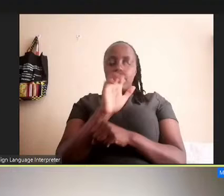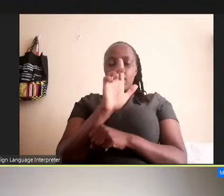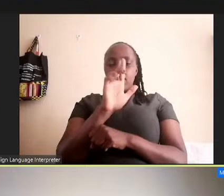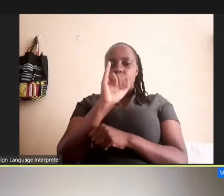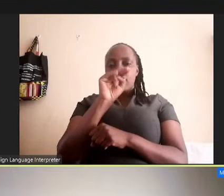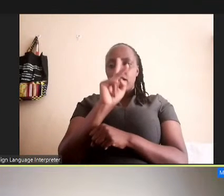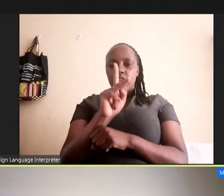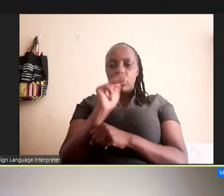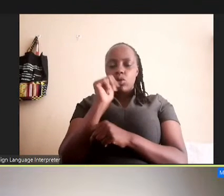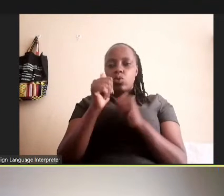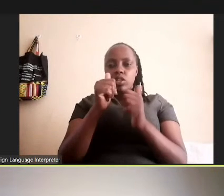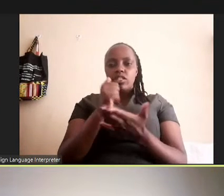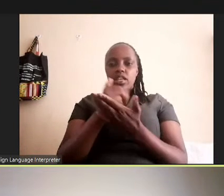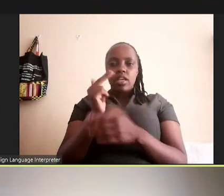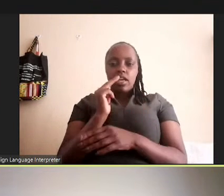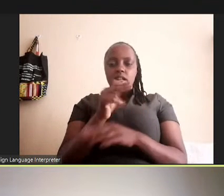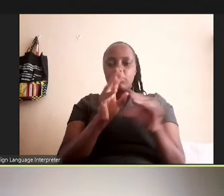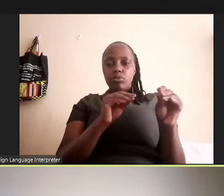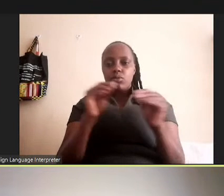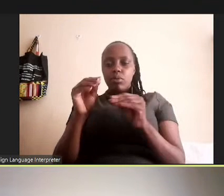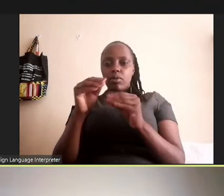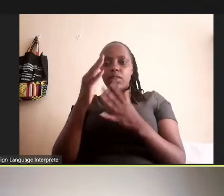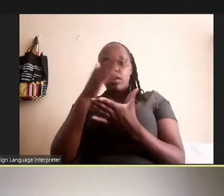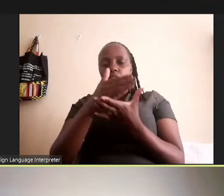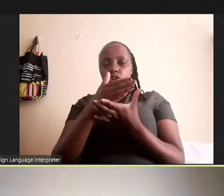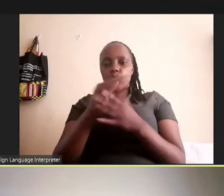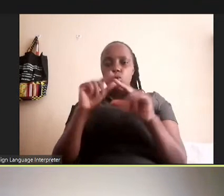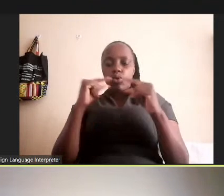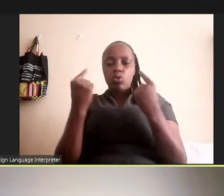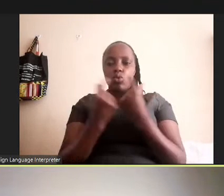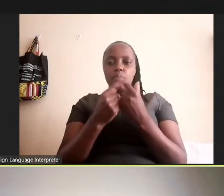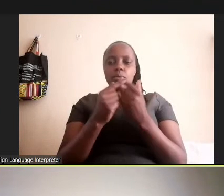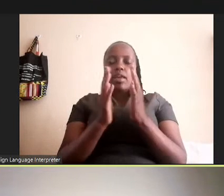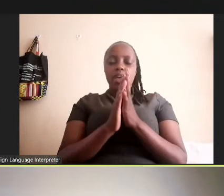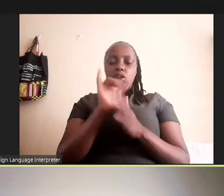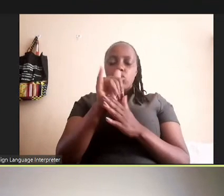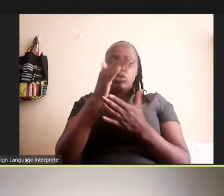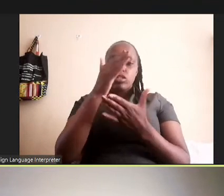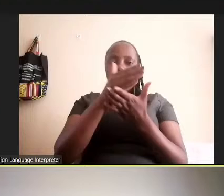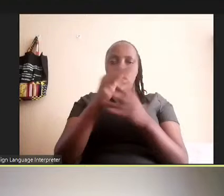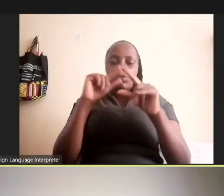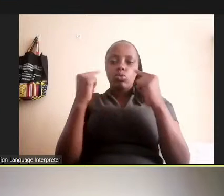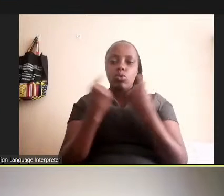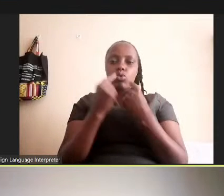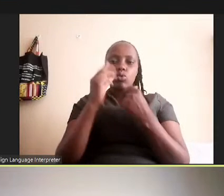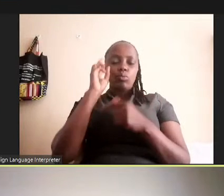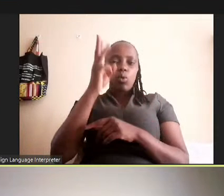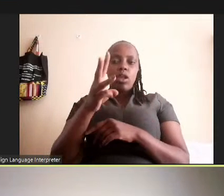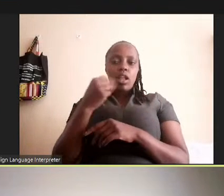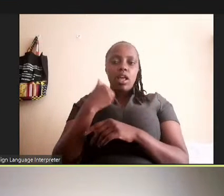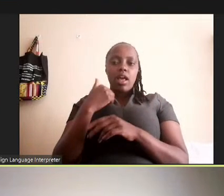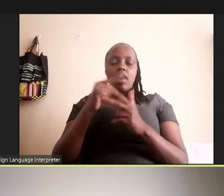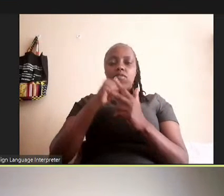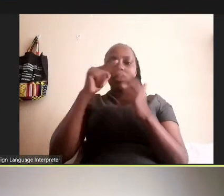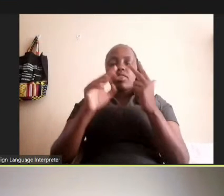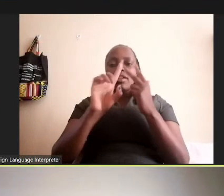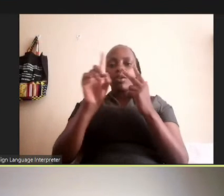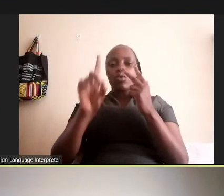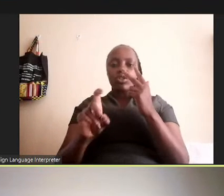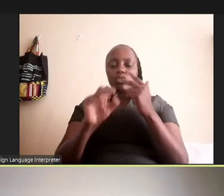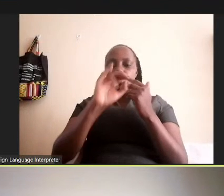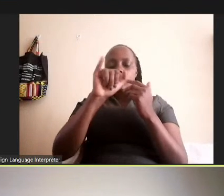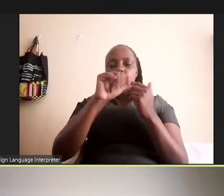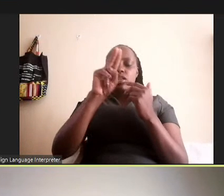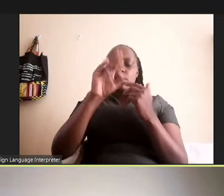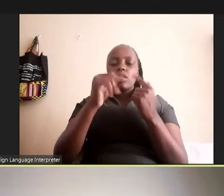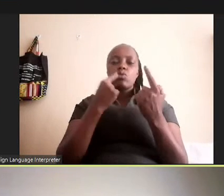that help us to go into the actual groups. And in those actual groups, we are going to have 3 questions. Jenny will speak